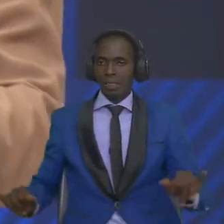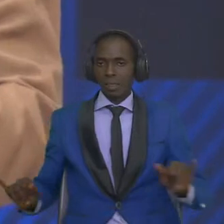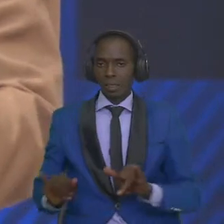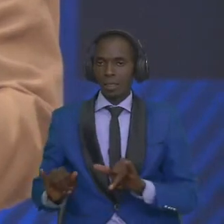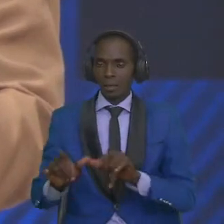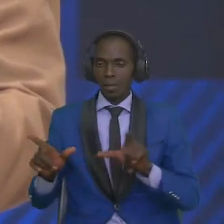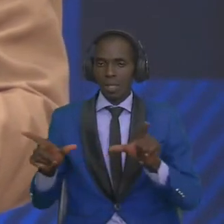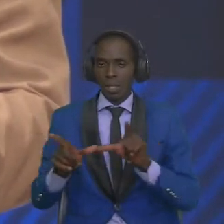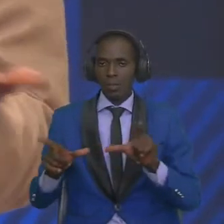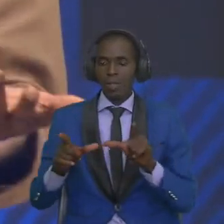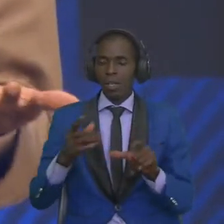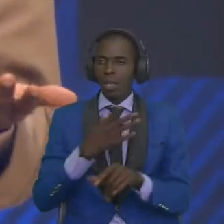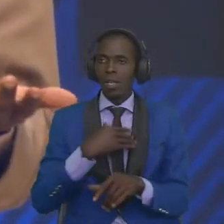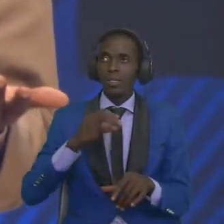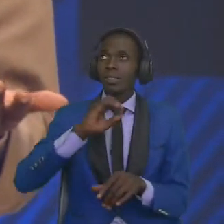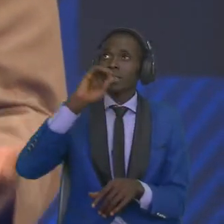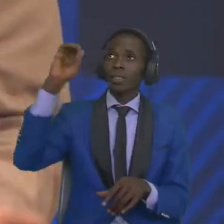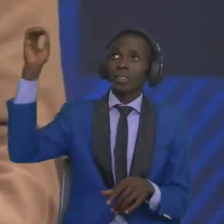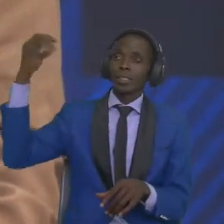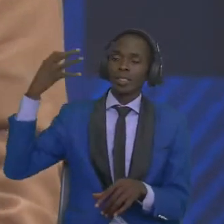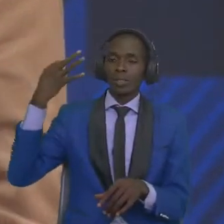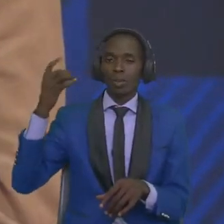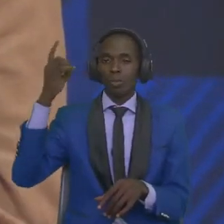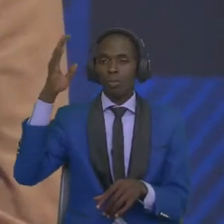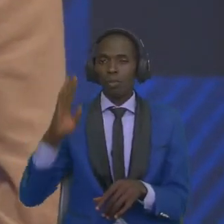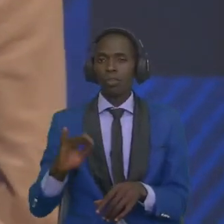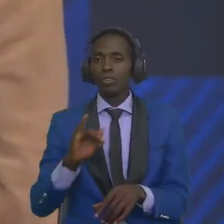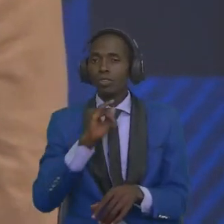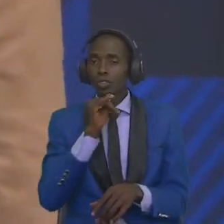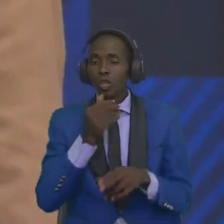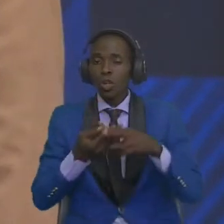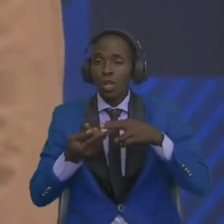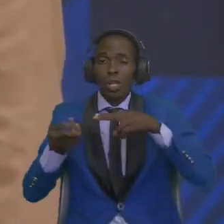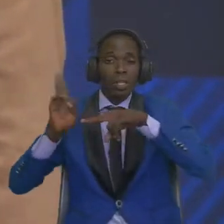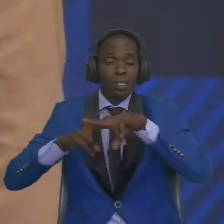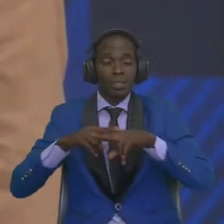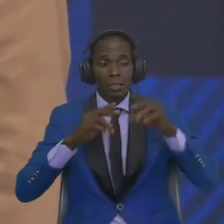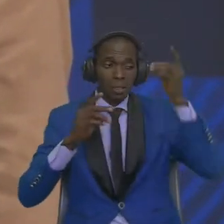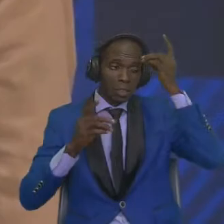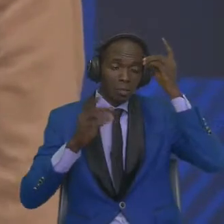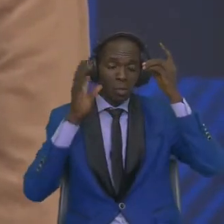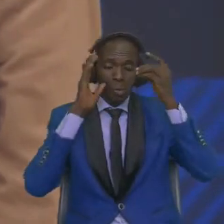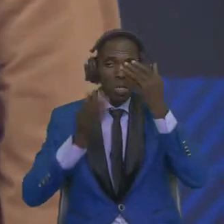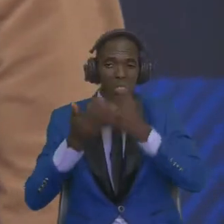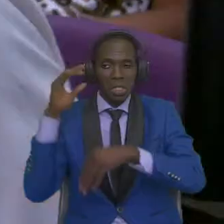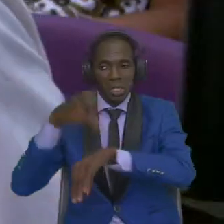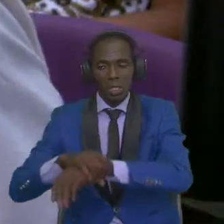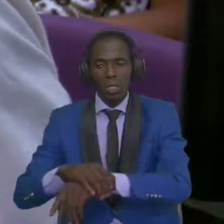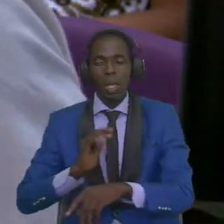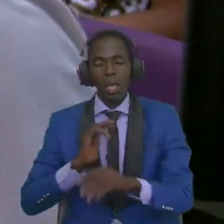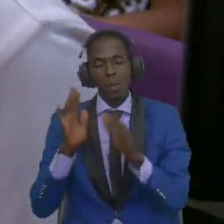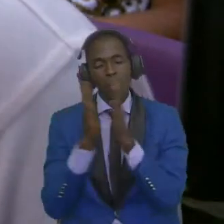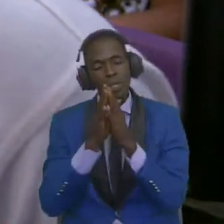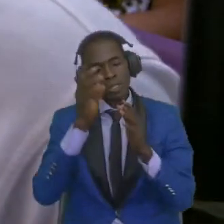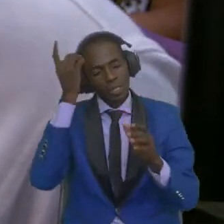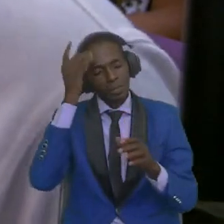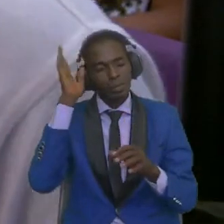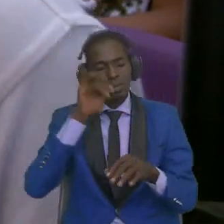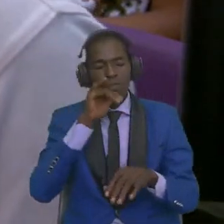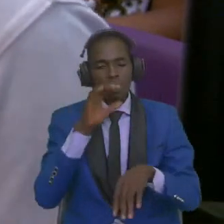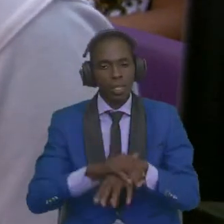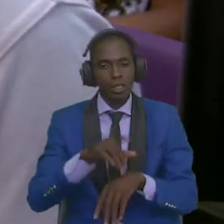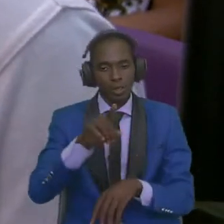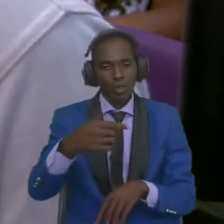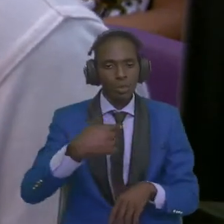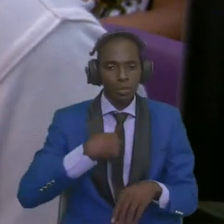the grace of God is not advancing, he'll catch us, he'll not catch you. He will